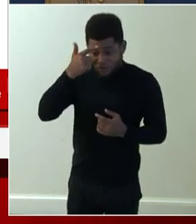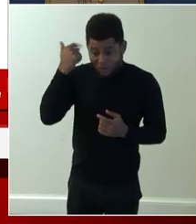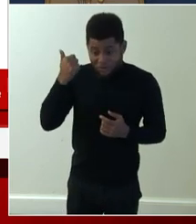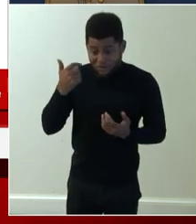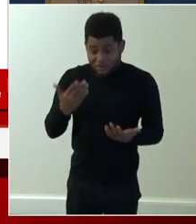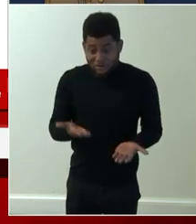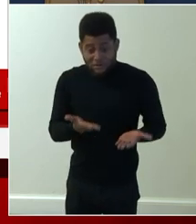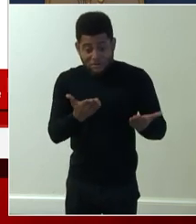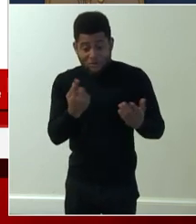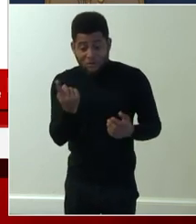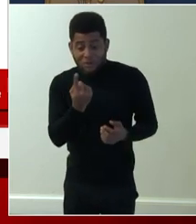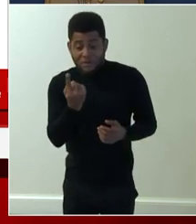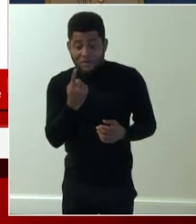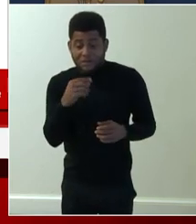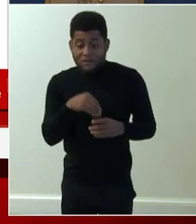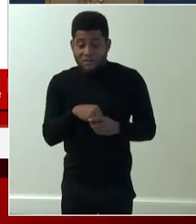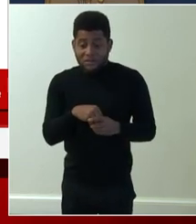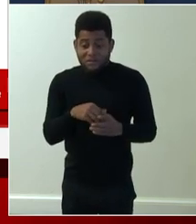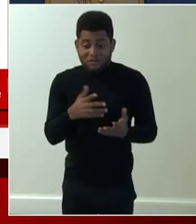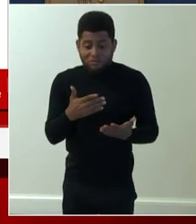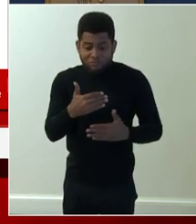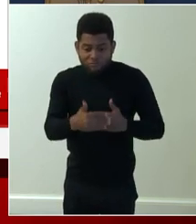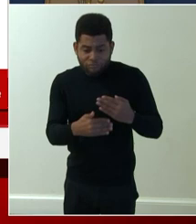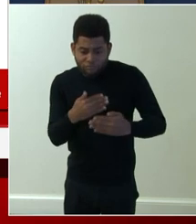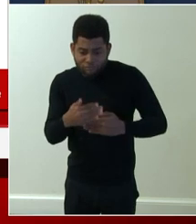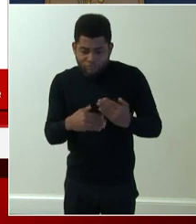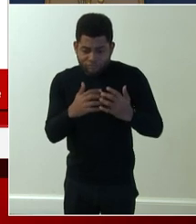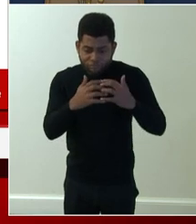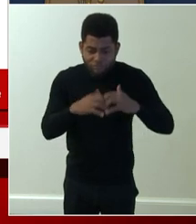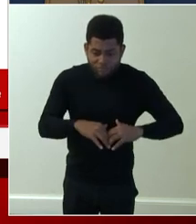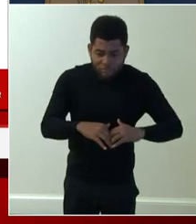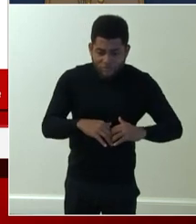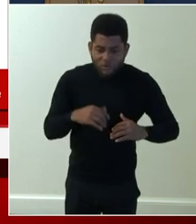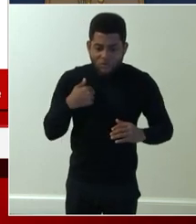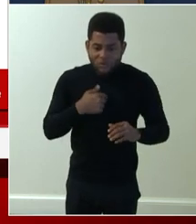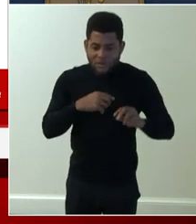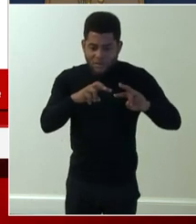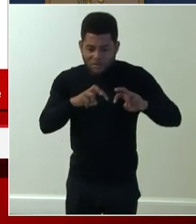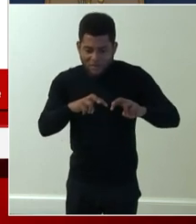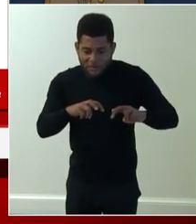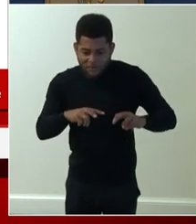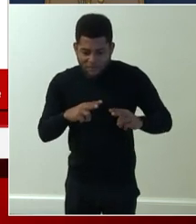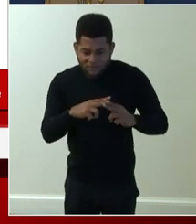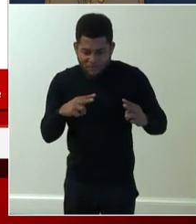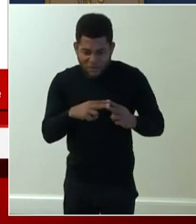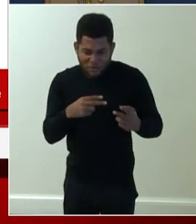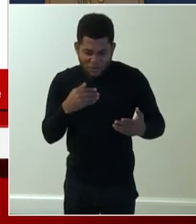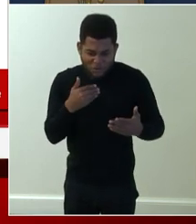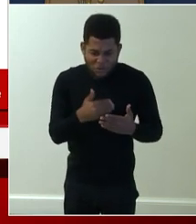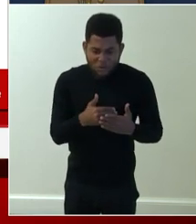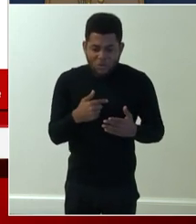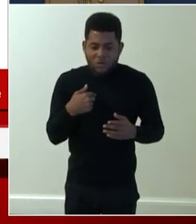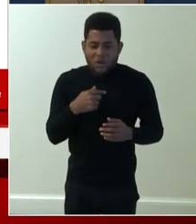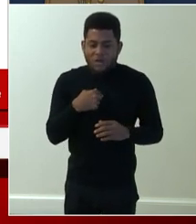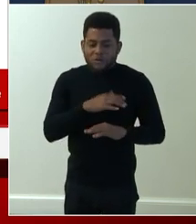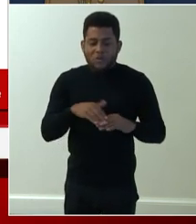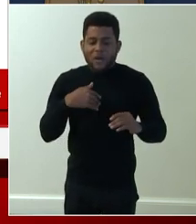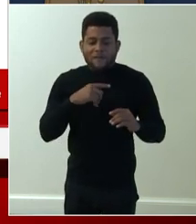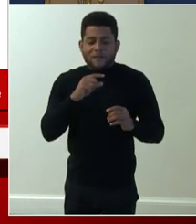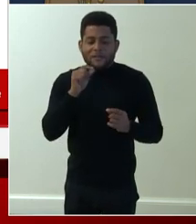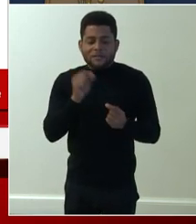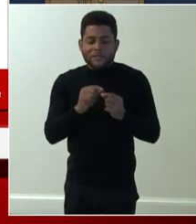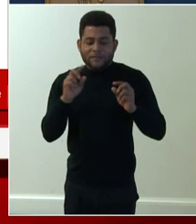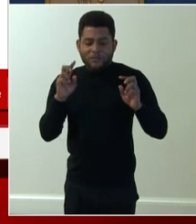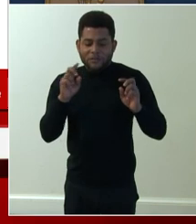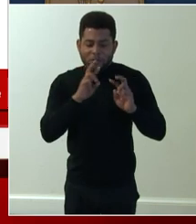in our protocols may be breaking down, and so we examine that very closely. I don't have anything specific to report about that